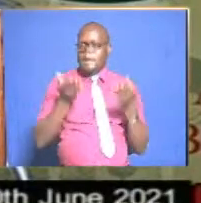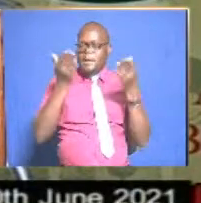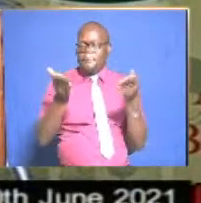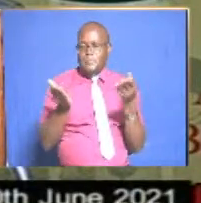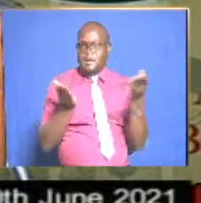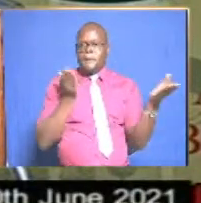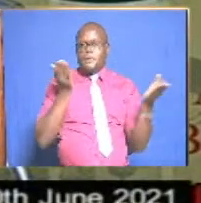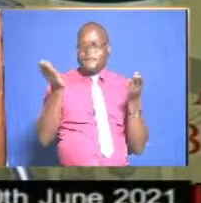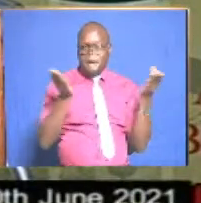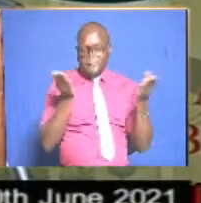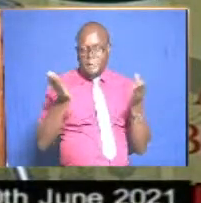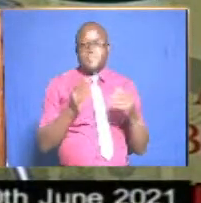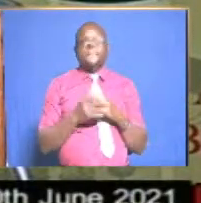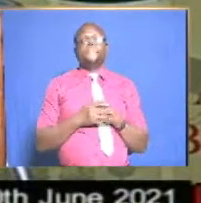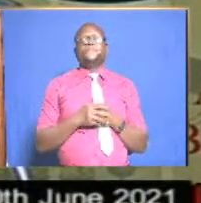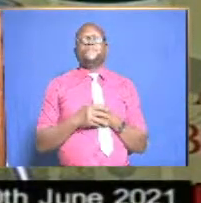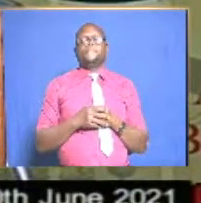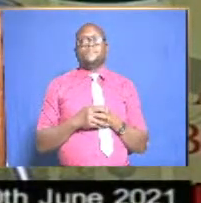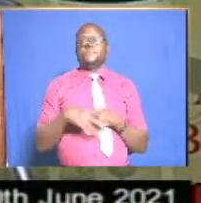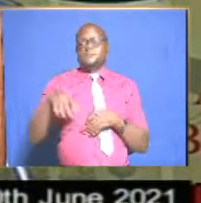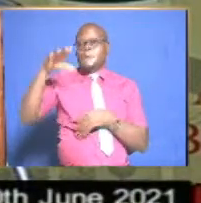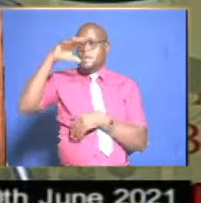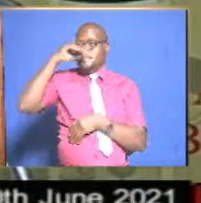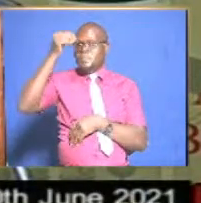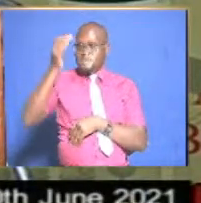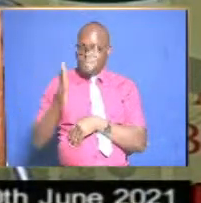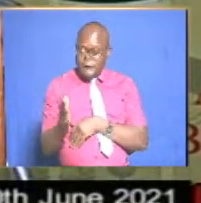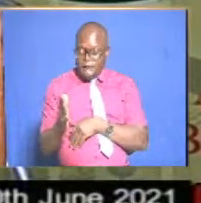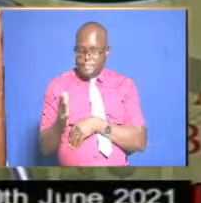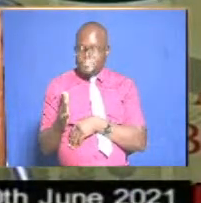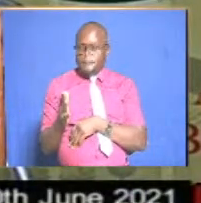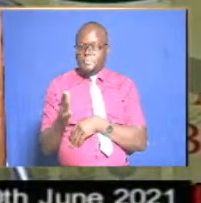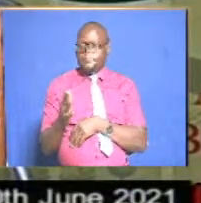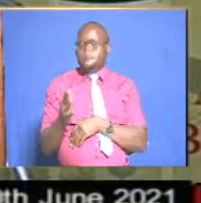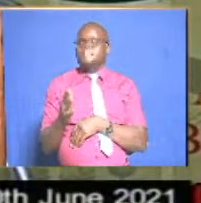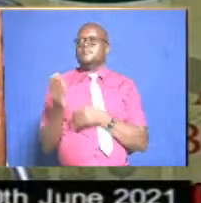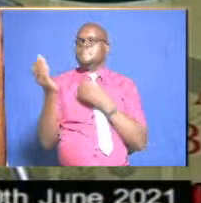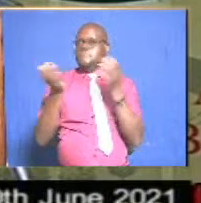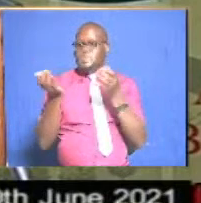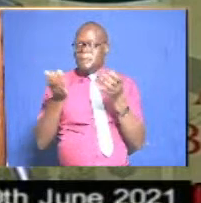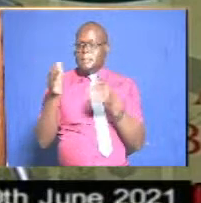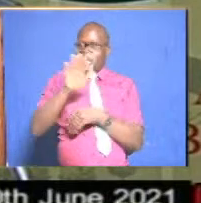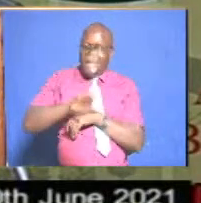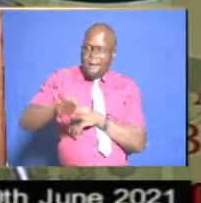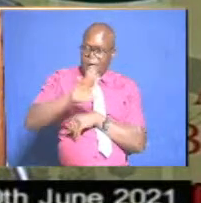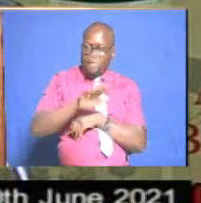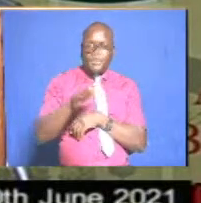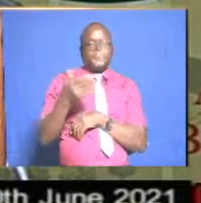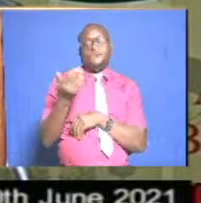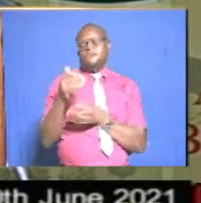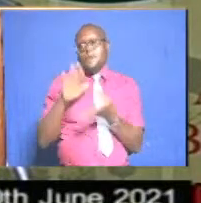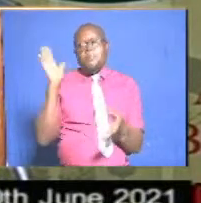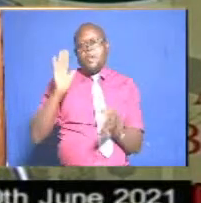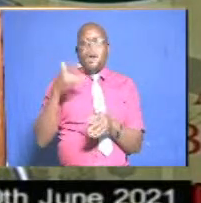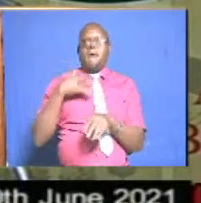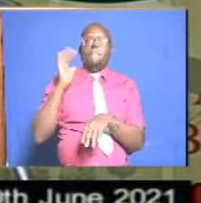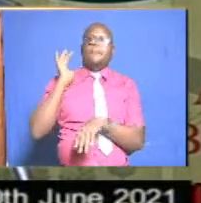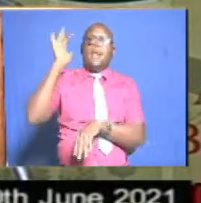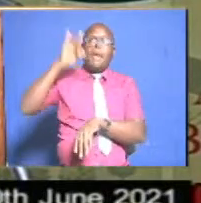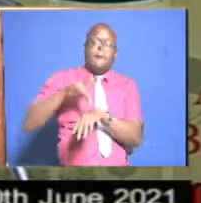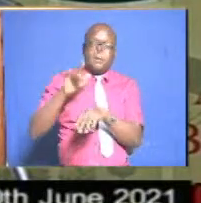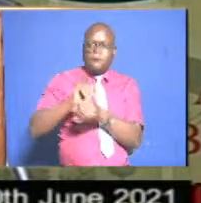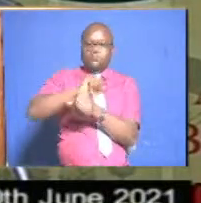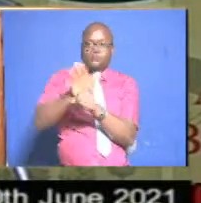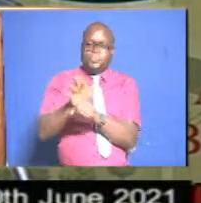services. Mr. Speaker, given the prevailing business environment due to the adverse impact of COVID-19